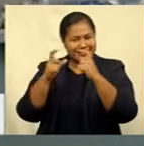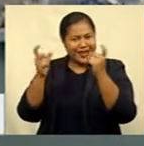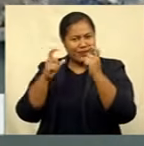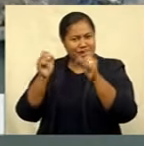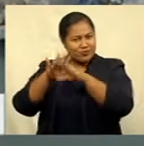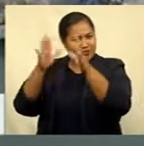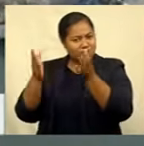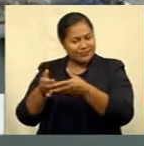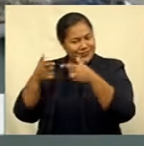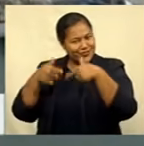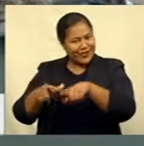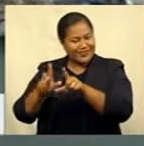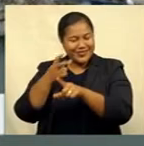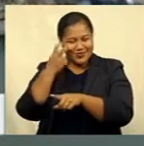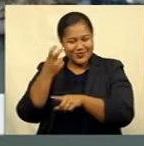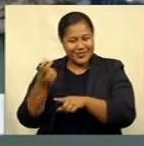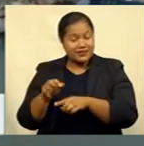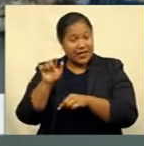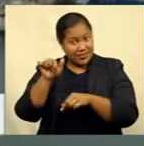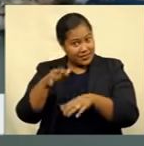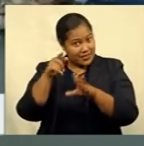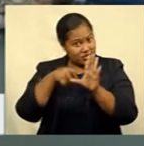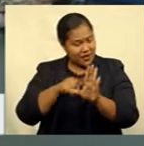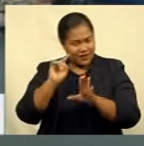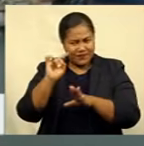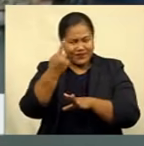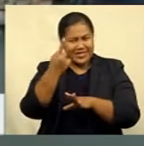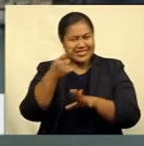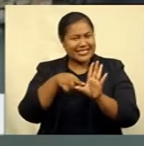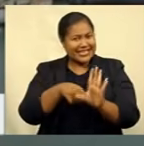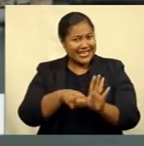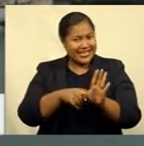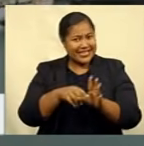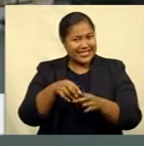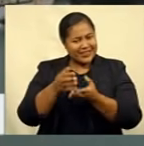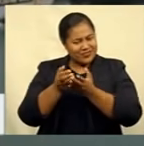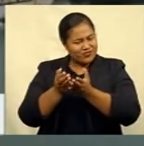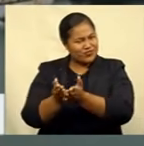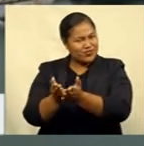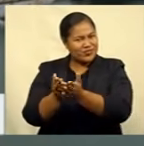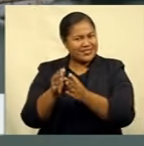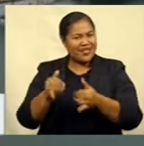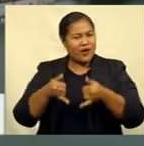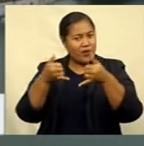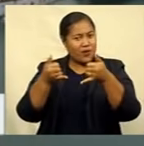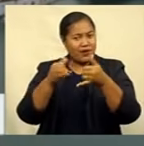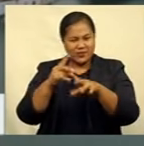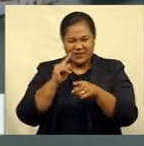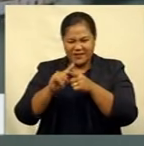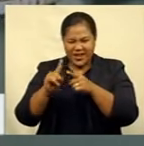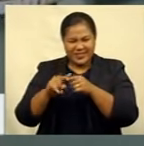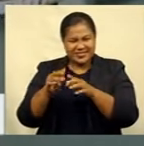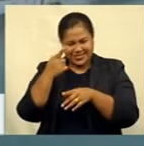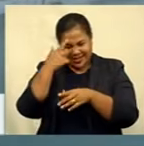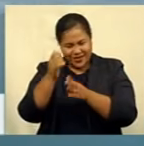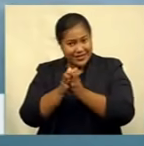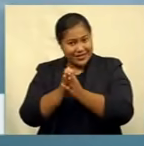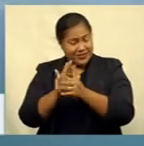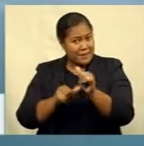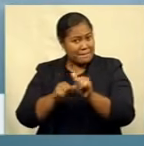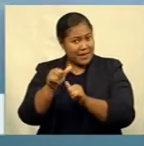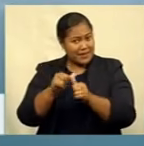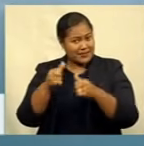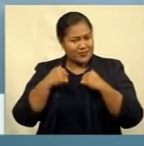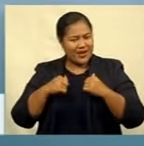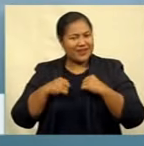and tourism. This year is the first annual World Cruise Awards. The awards aim to foster growth, innovations and best practices in the